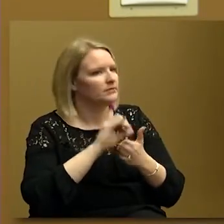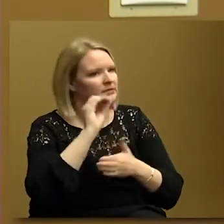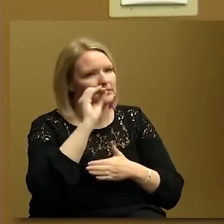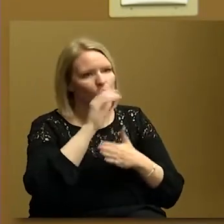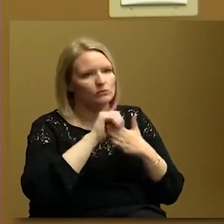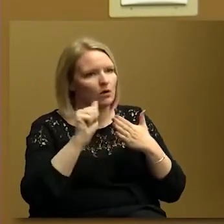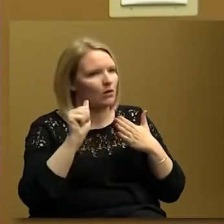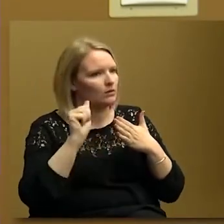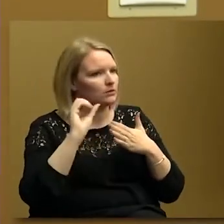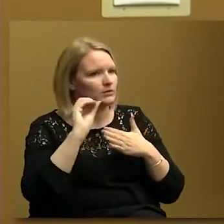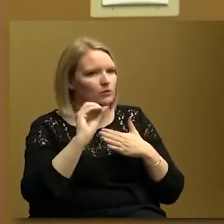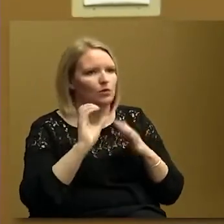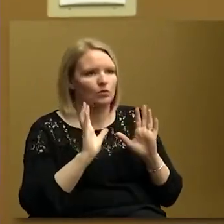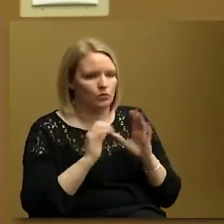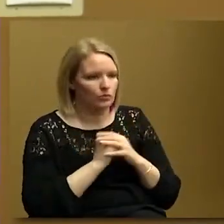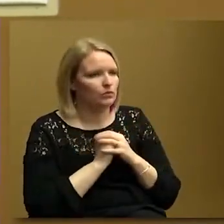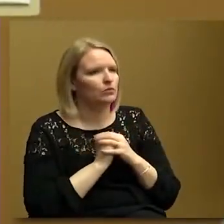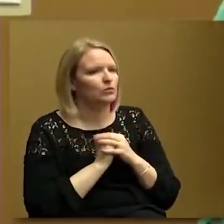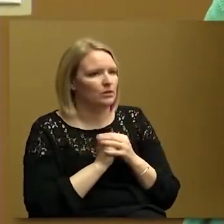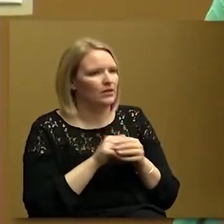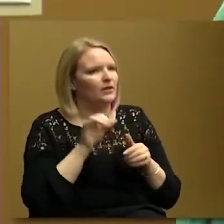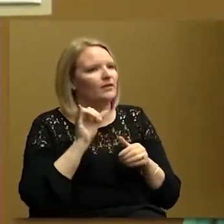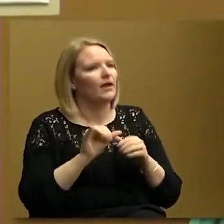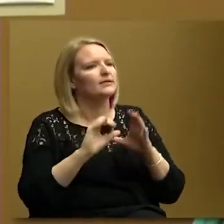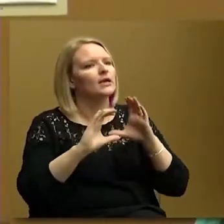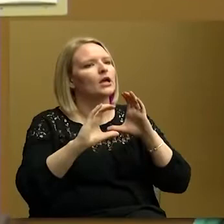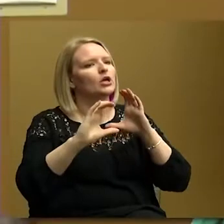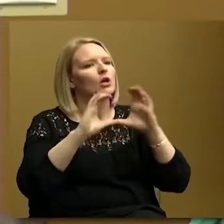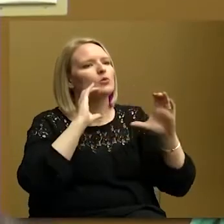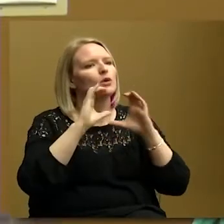0 cost. It is